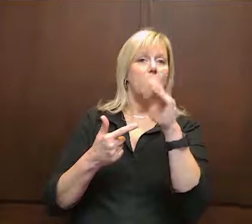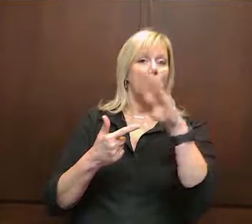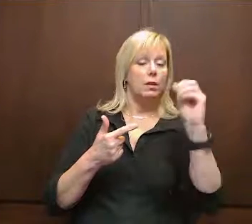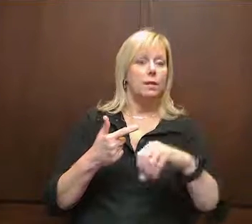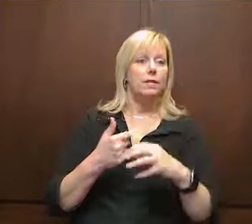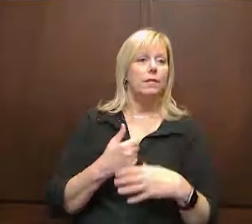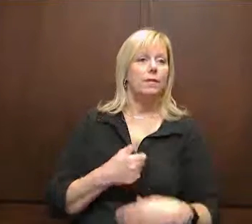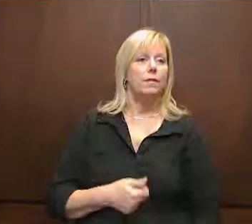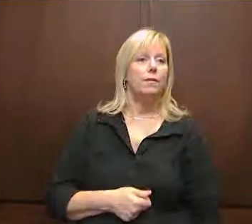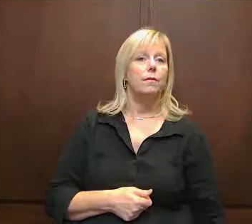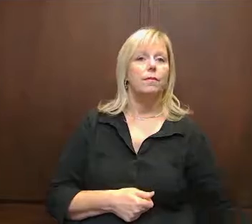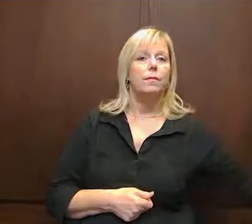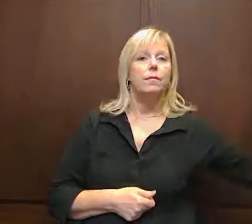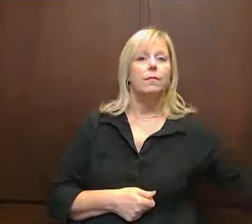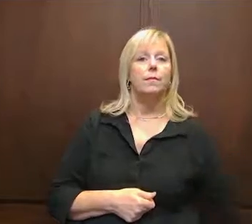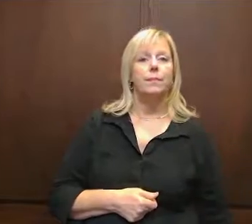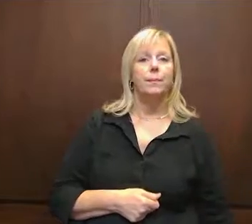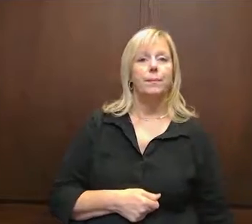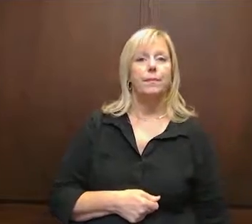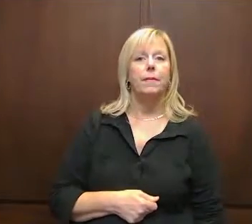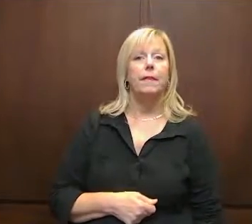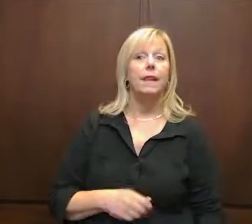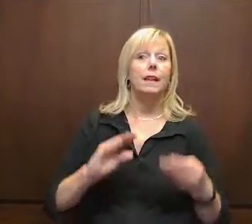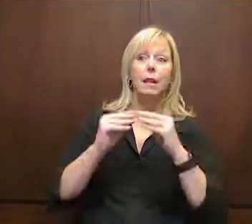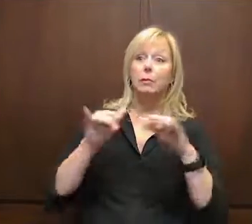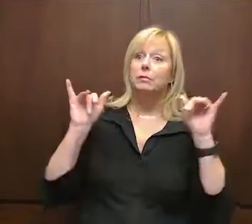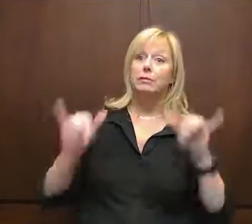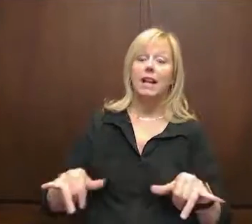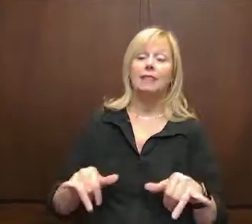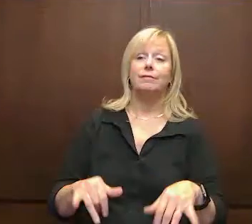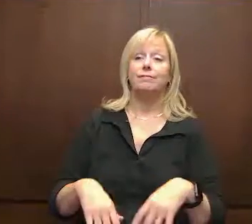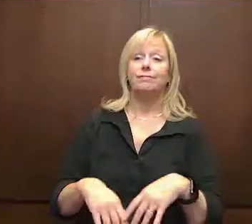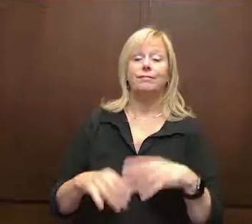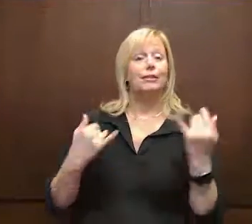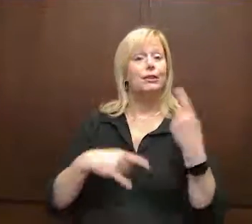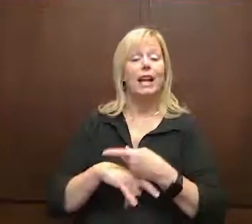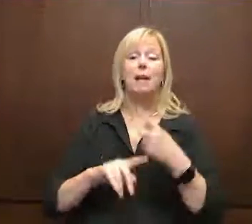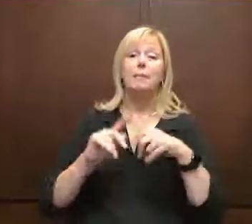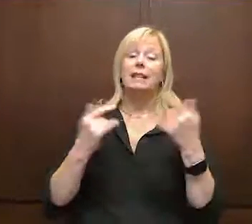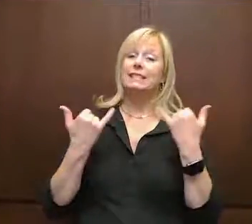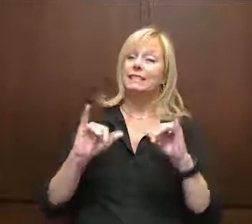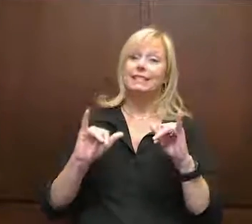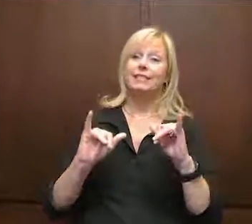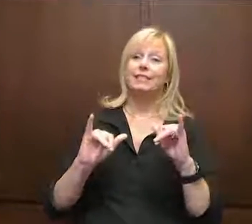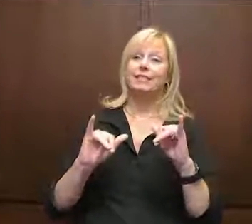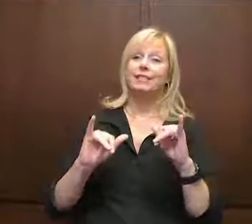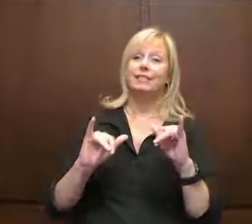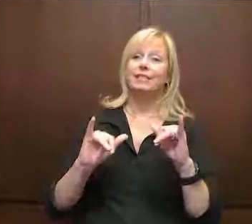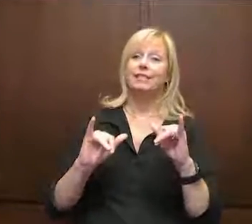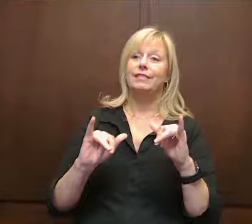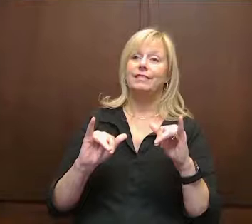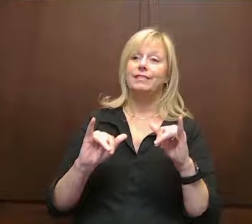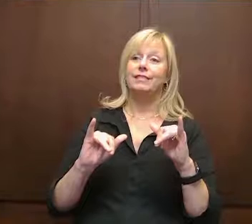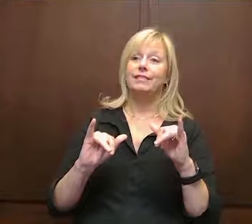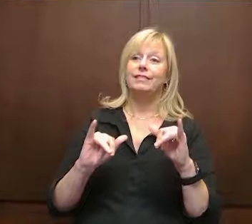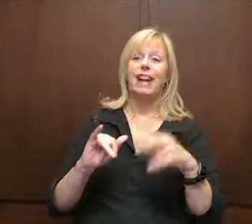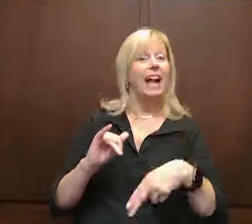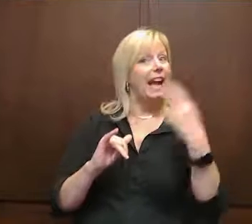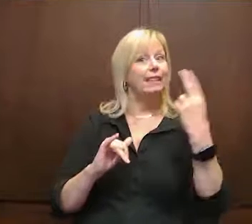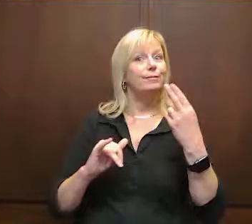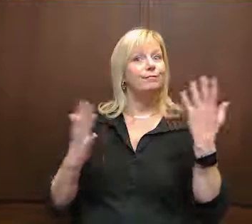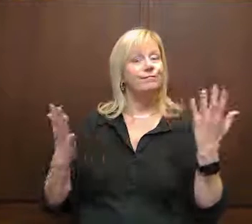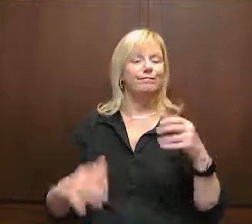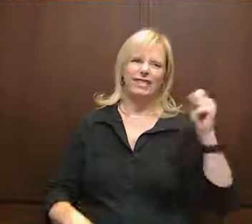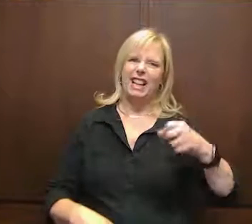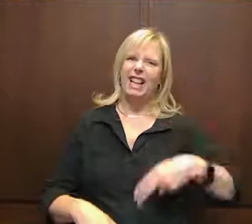14%. So the numbers kind of remain a little static today, but they're still very high.